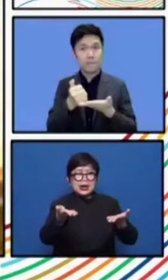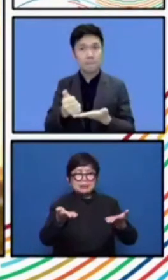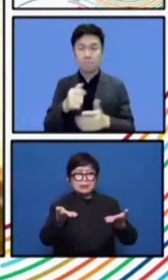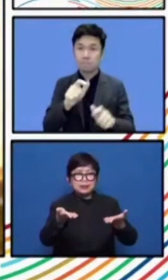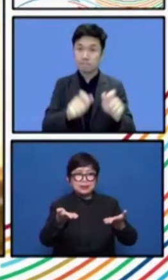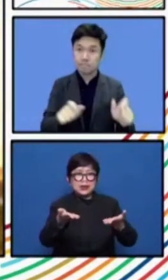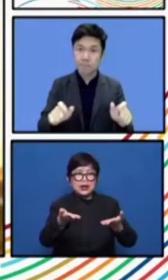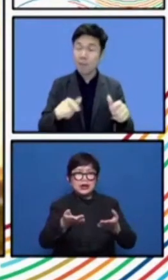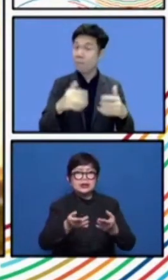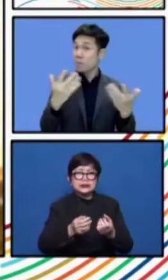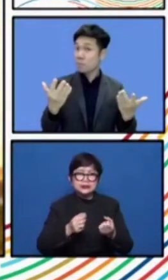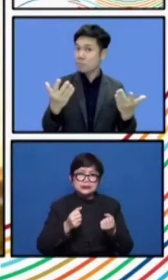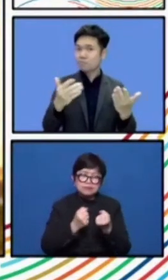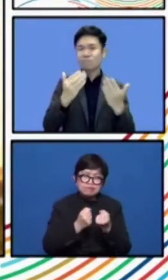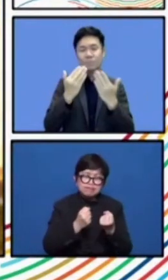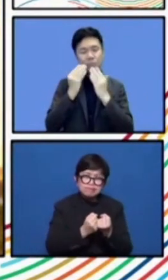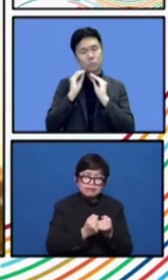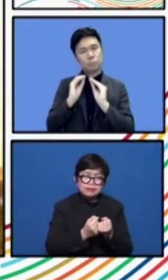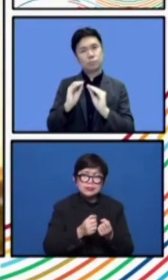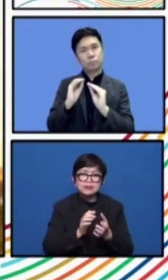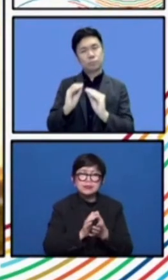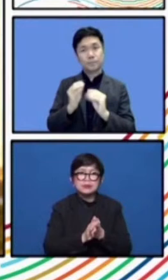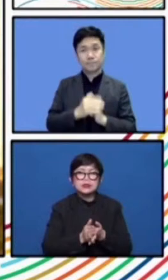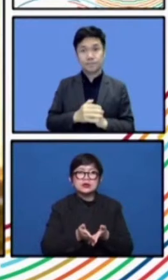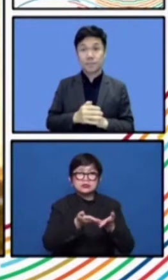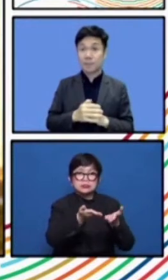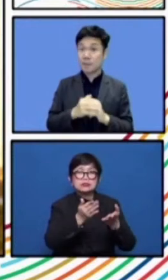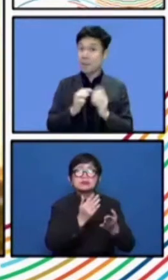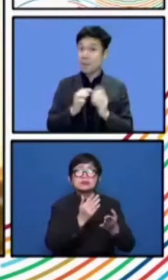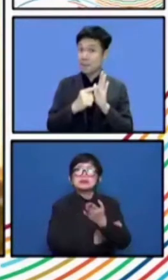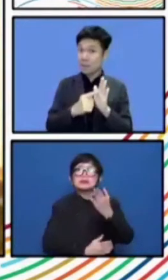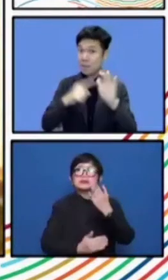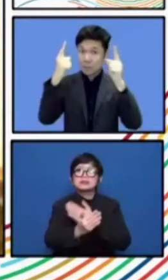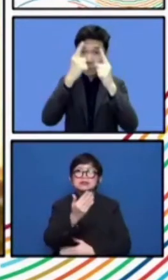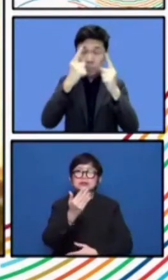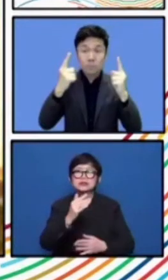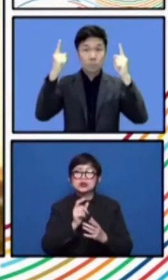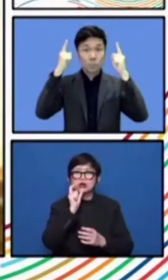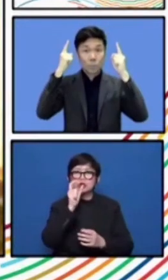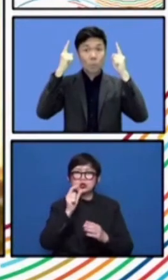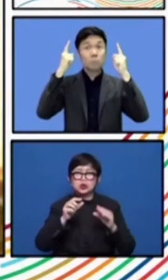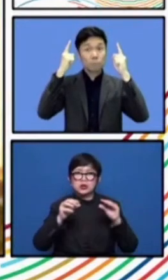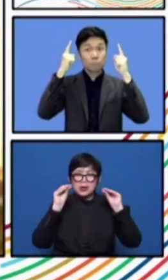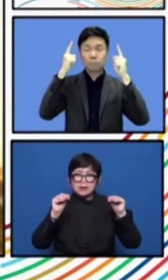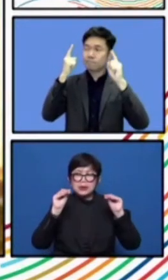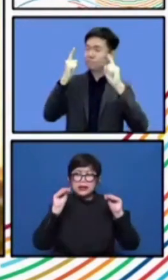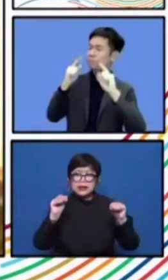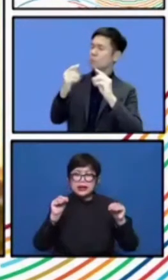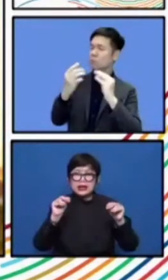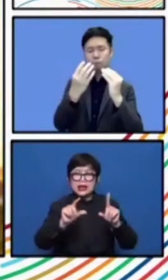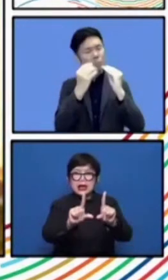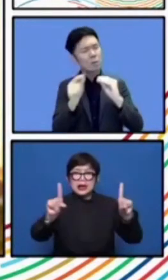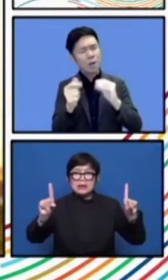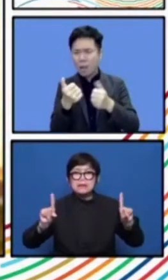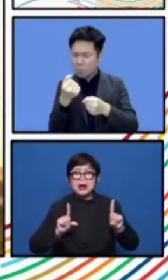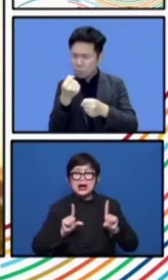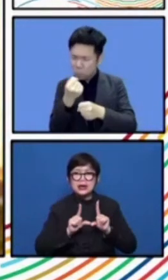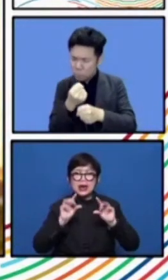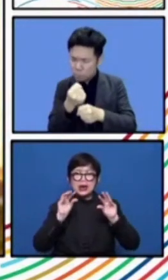in education Higher Learning institutions provide knowledge and the skill for better and dignified job